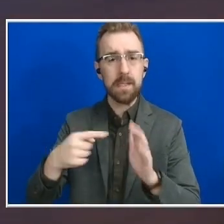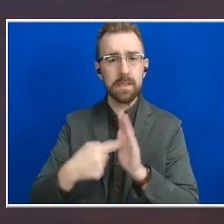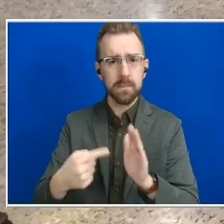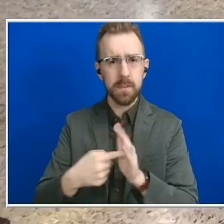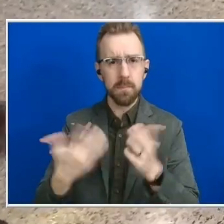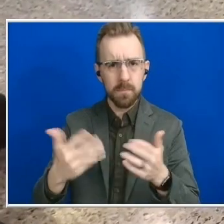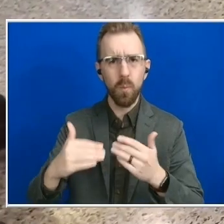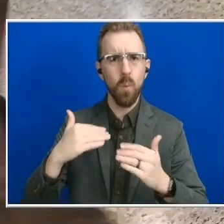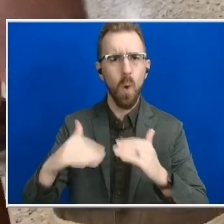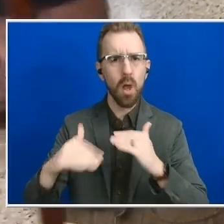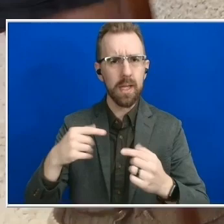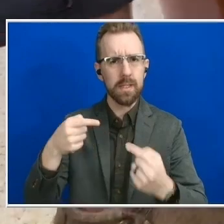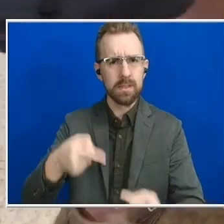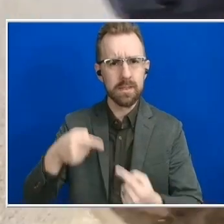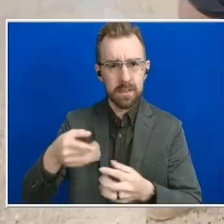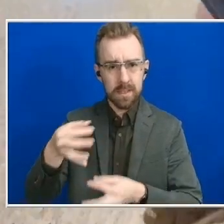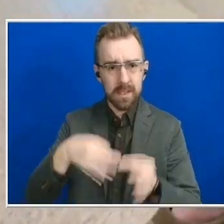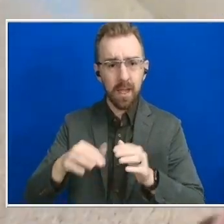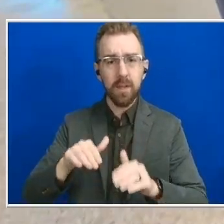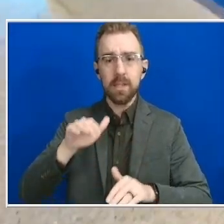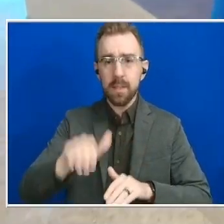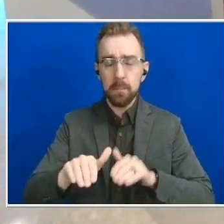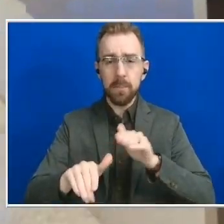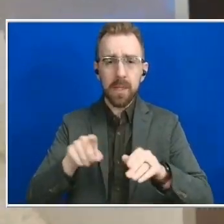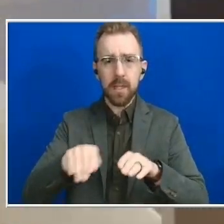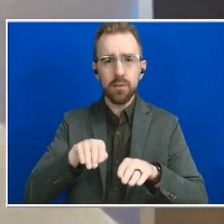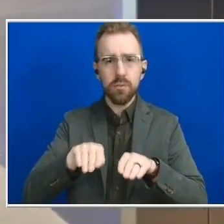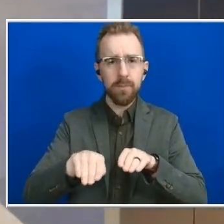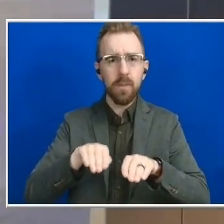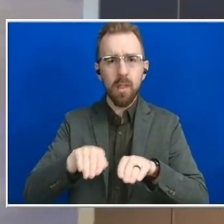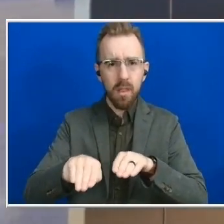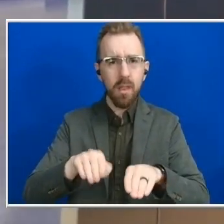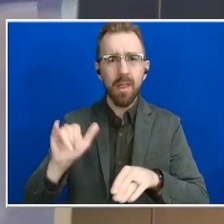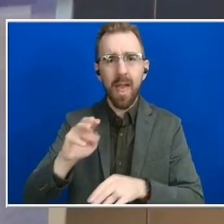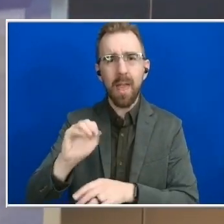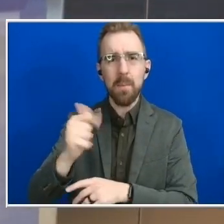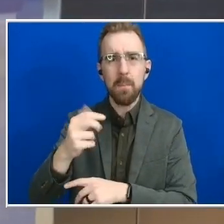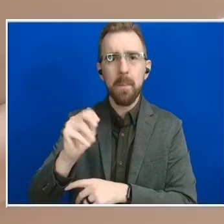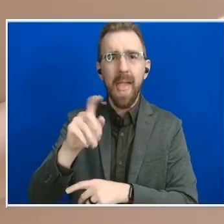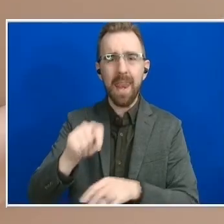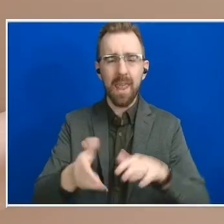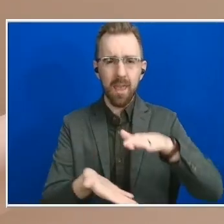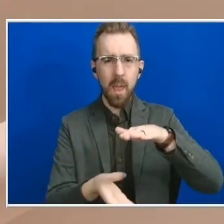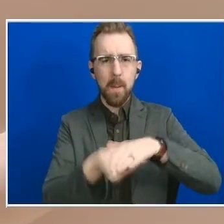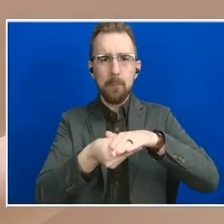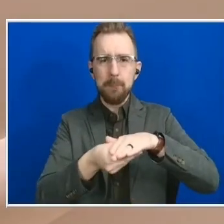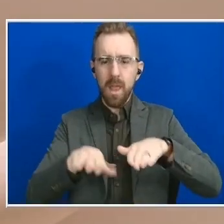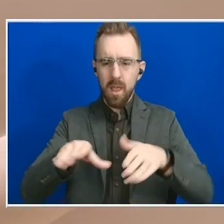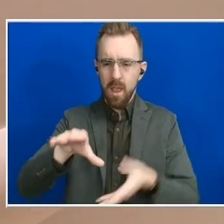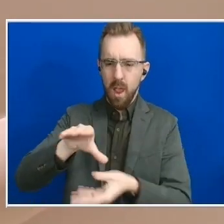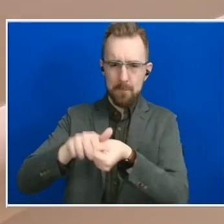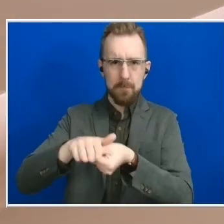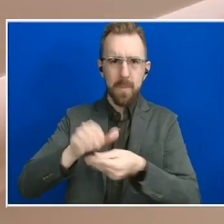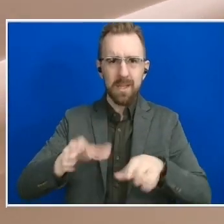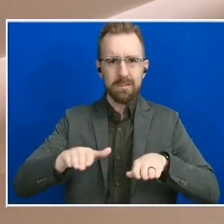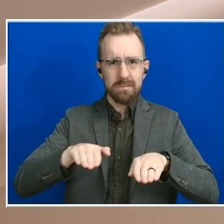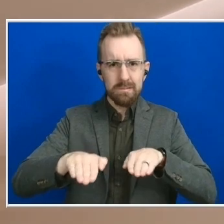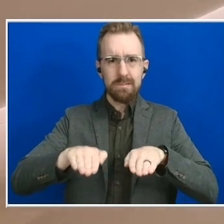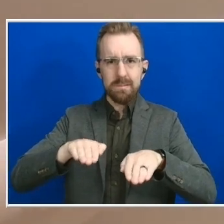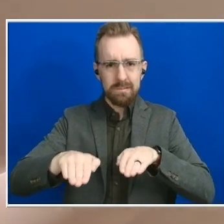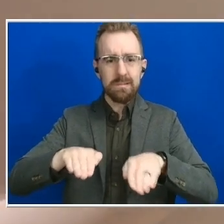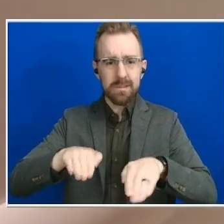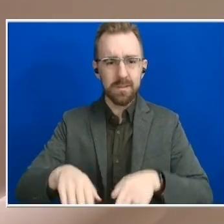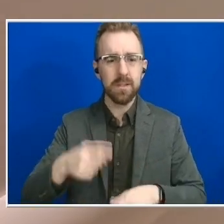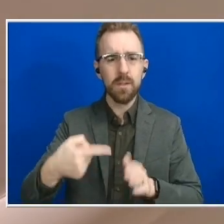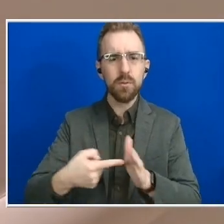Instead of taking steps, he shuffles, almost like magnets, keeping his feet on the ground. Angie Racono shows us the clinical